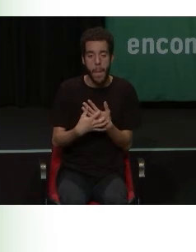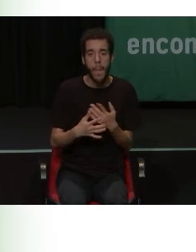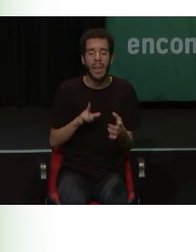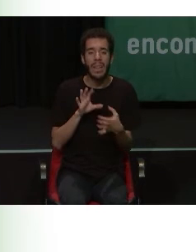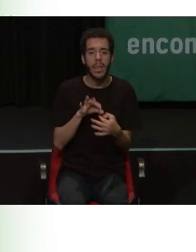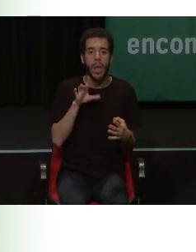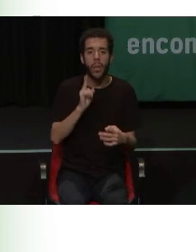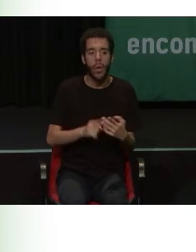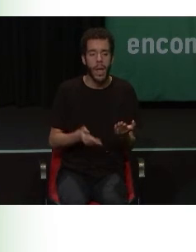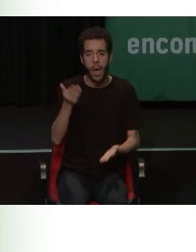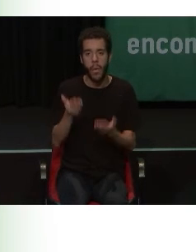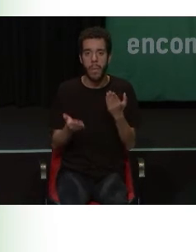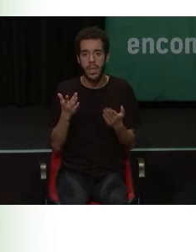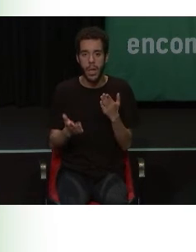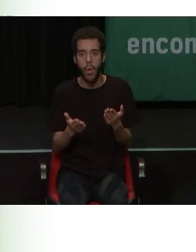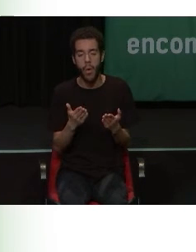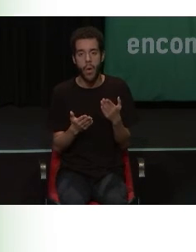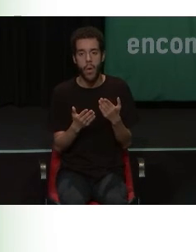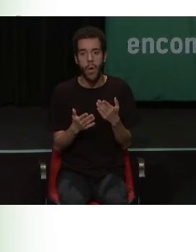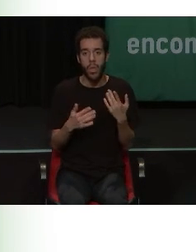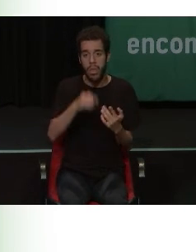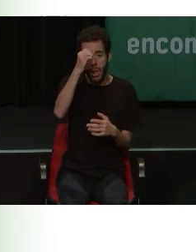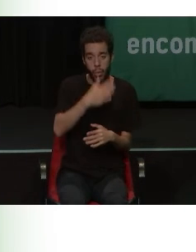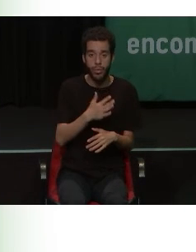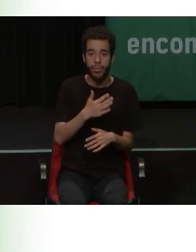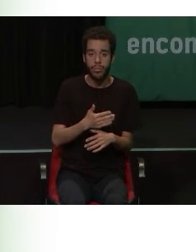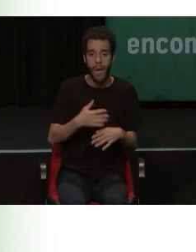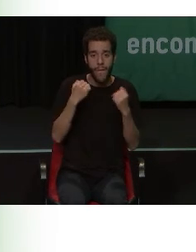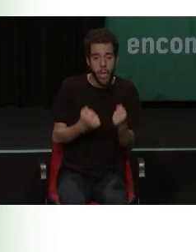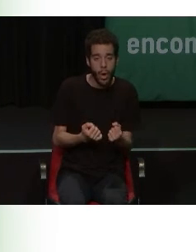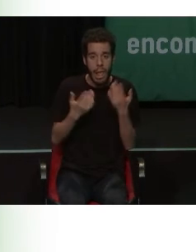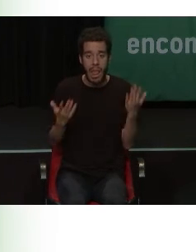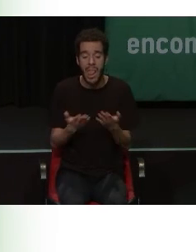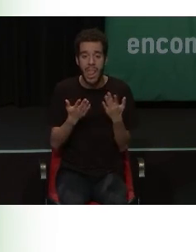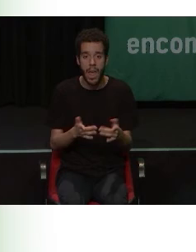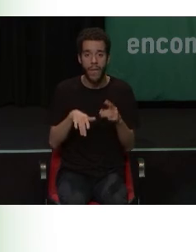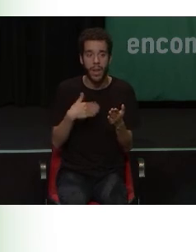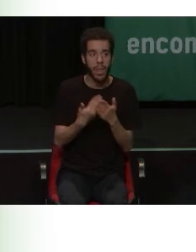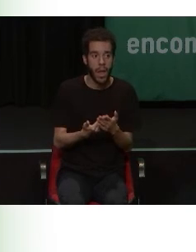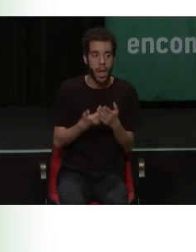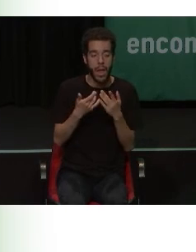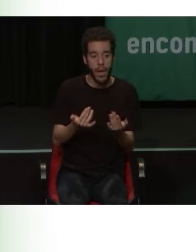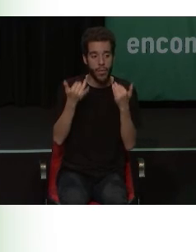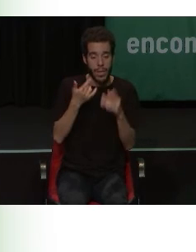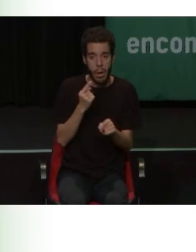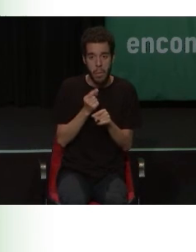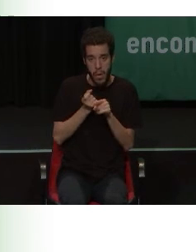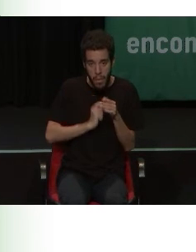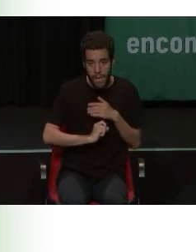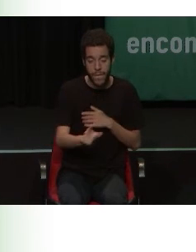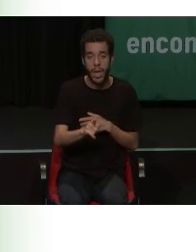extremely simple and has to do with a comparison of the intensity of light, which is issued to different